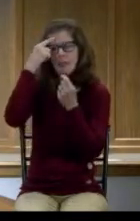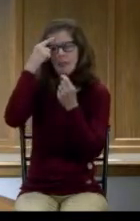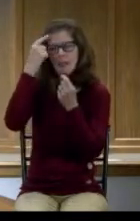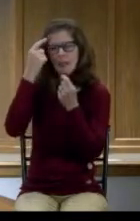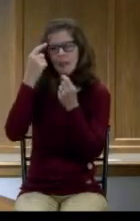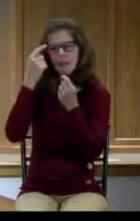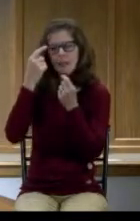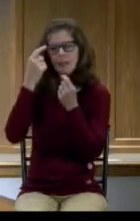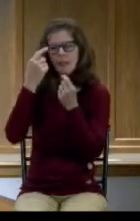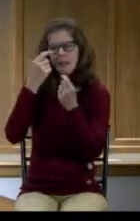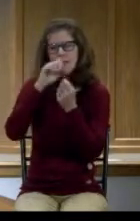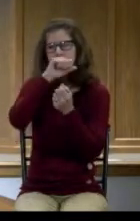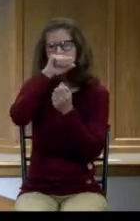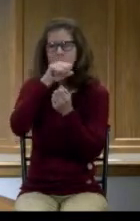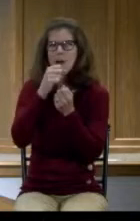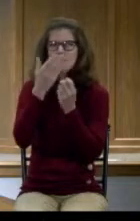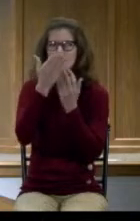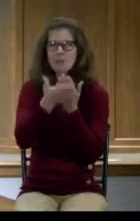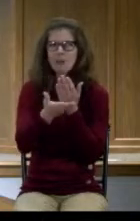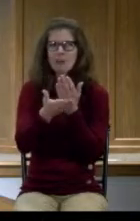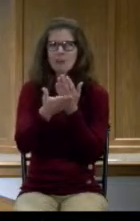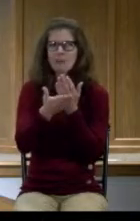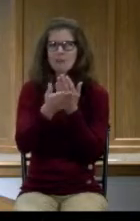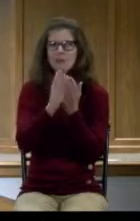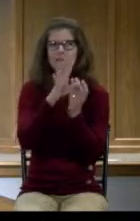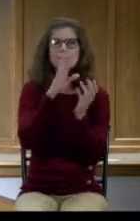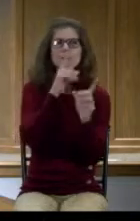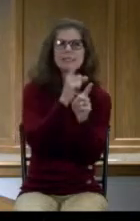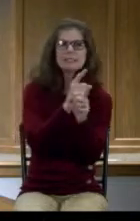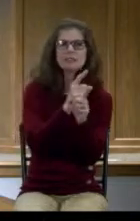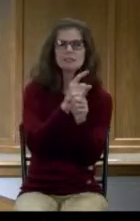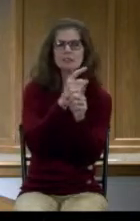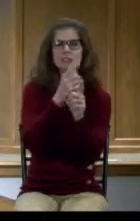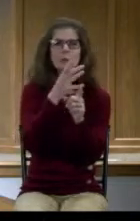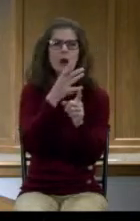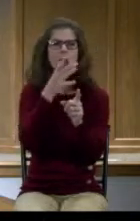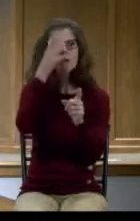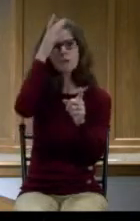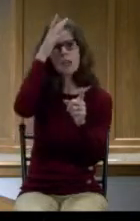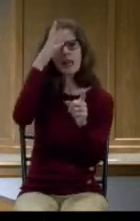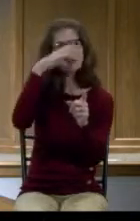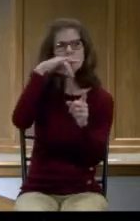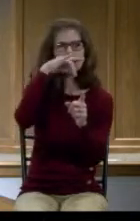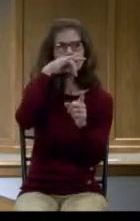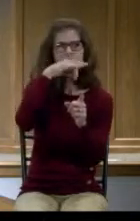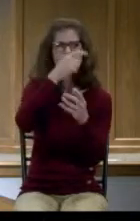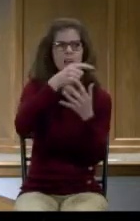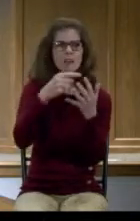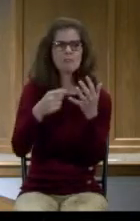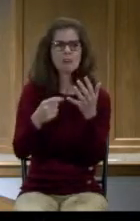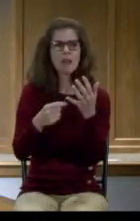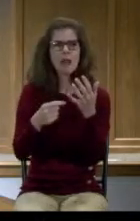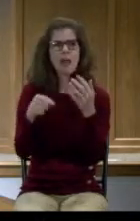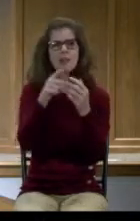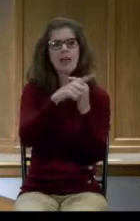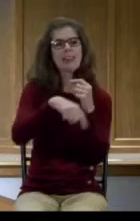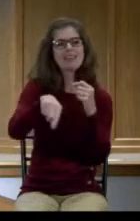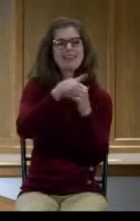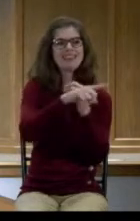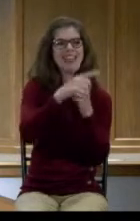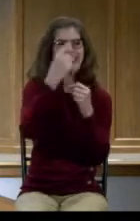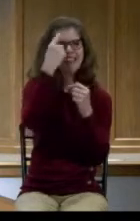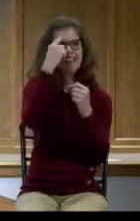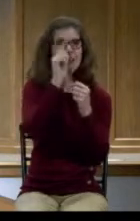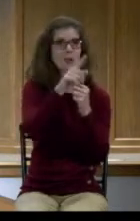Live your life so that it's your best friend and your sister and your mom and your dad and your kids, that they're the ones that think you're incredible, not